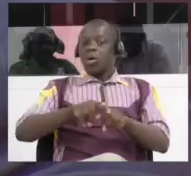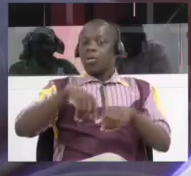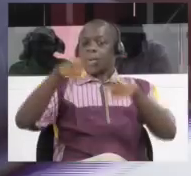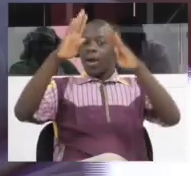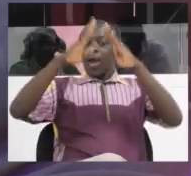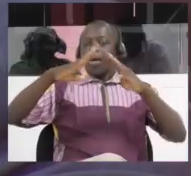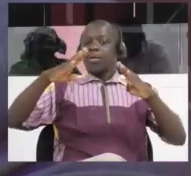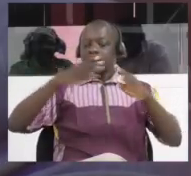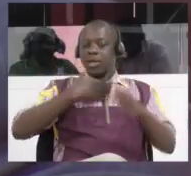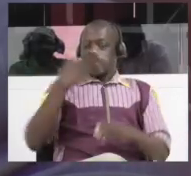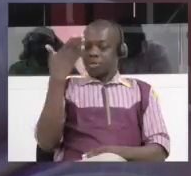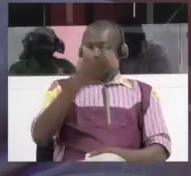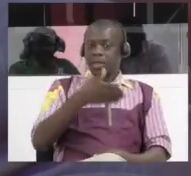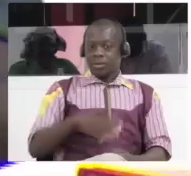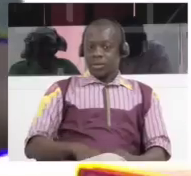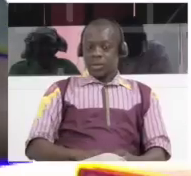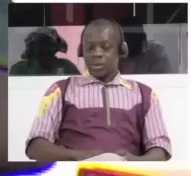was available at the time?